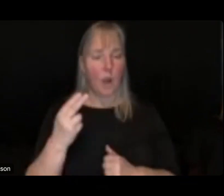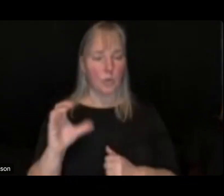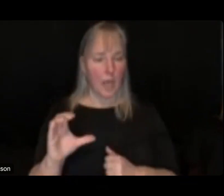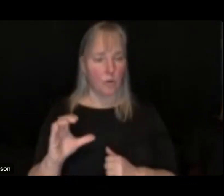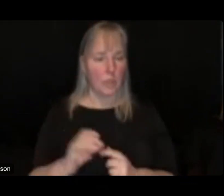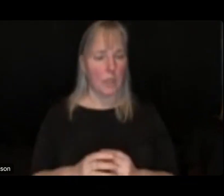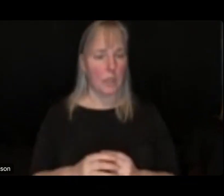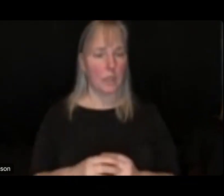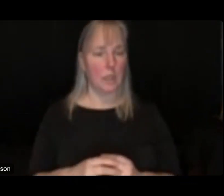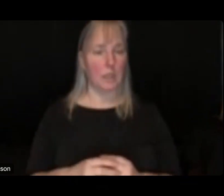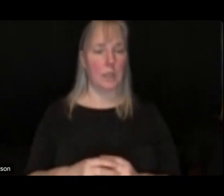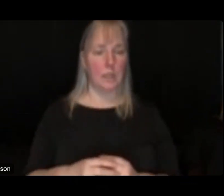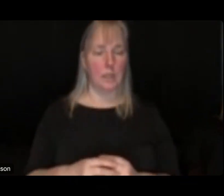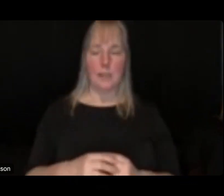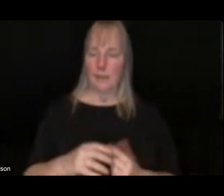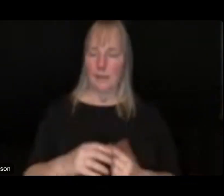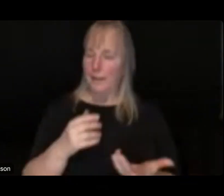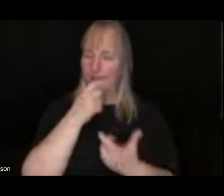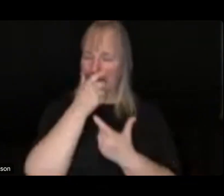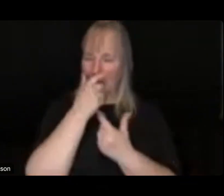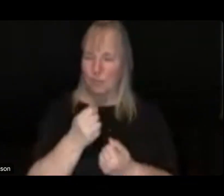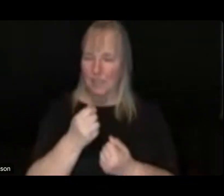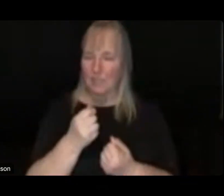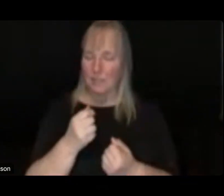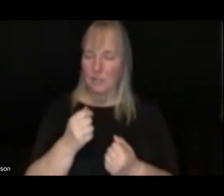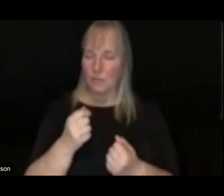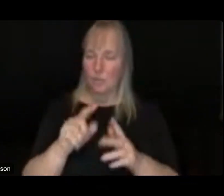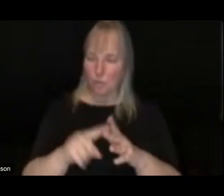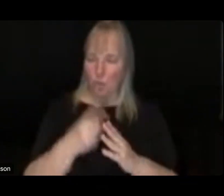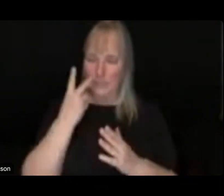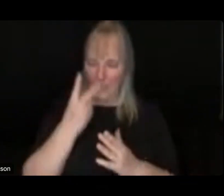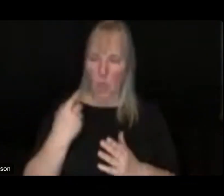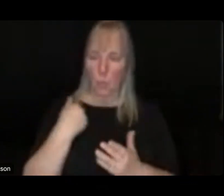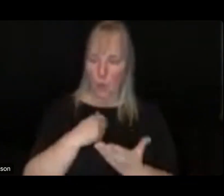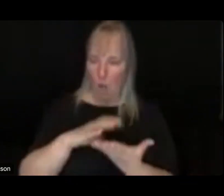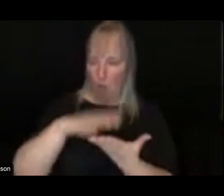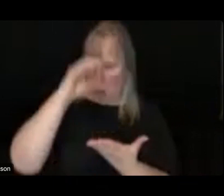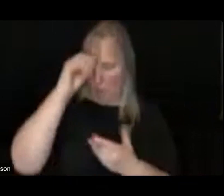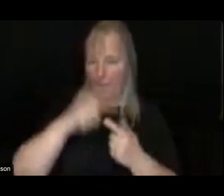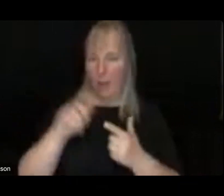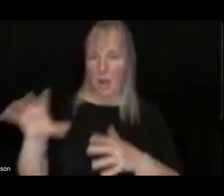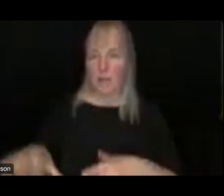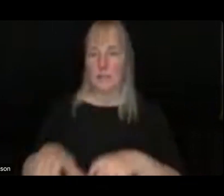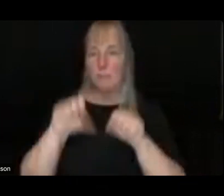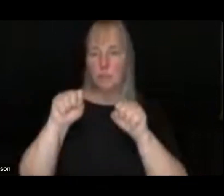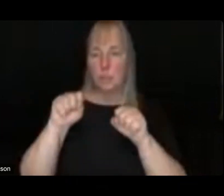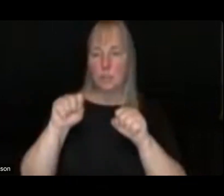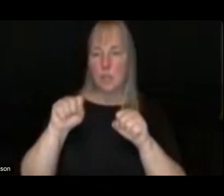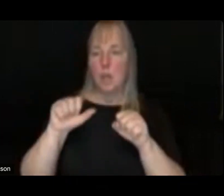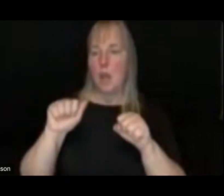It's interesting to start to see that we're starting to learn about assuming loans now.